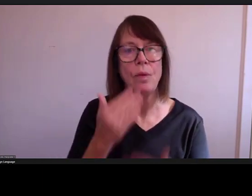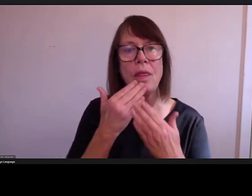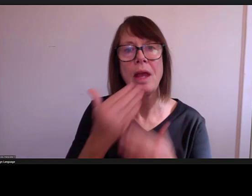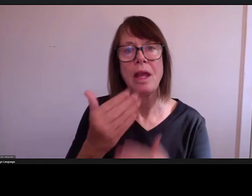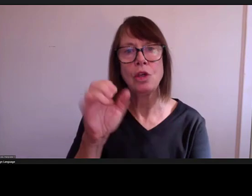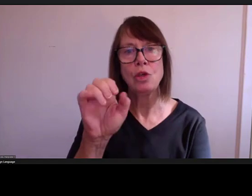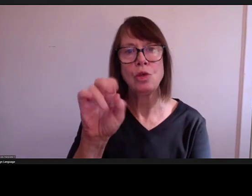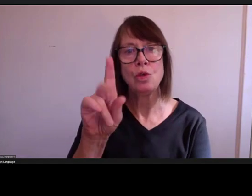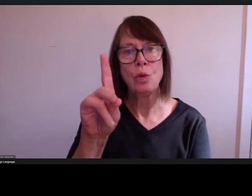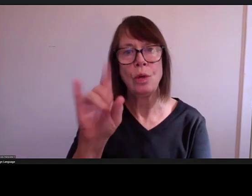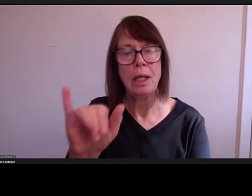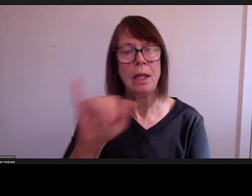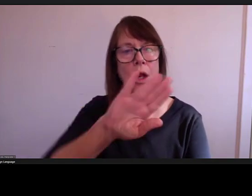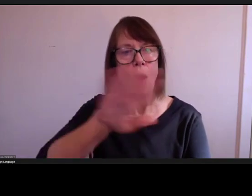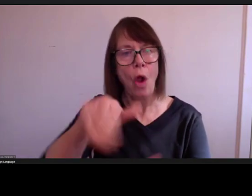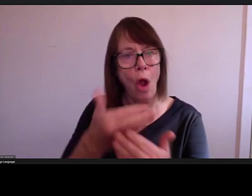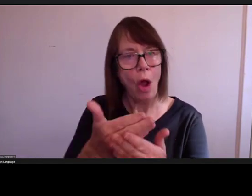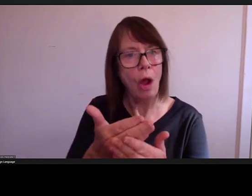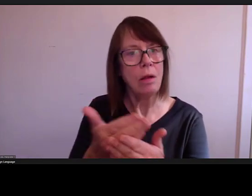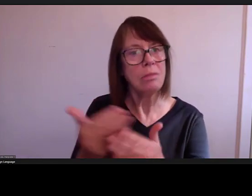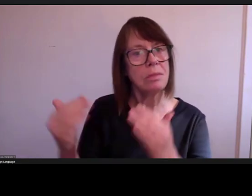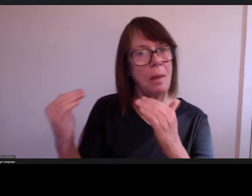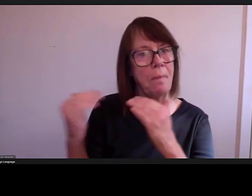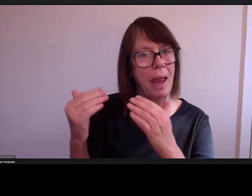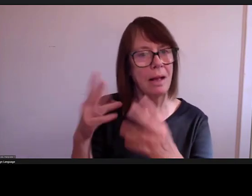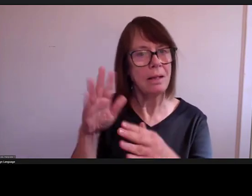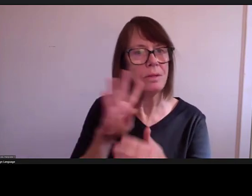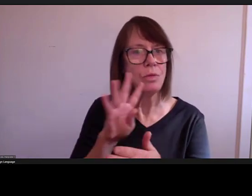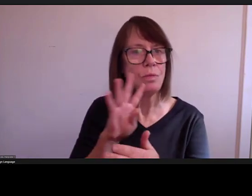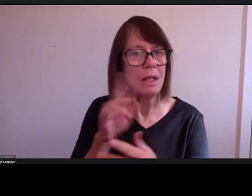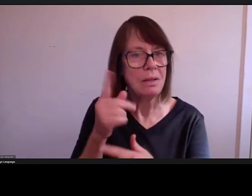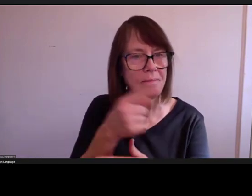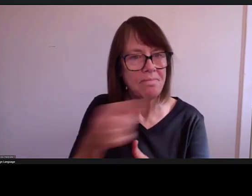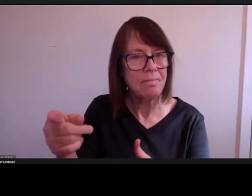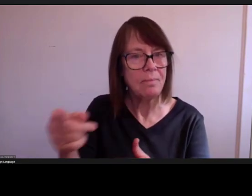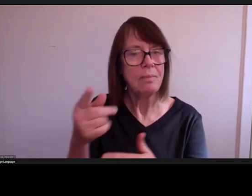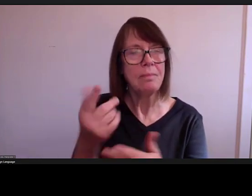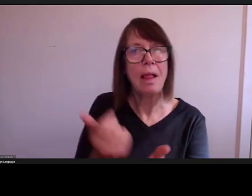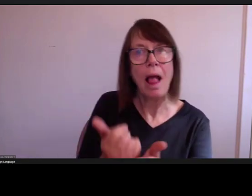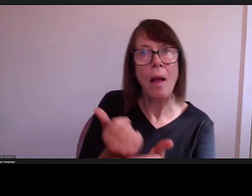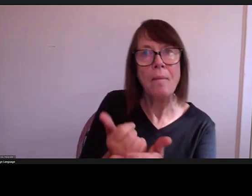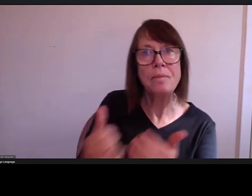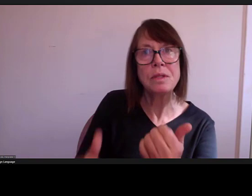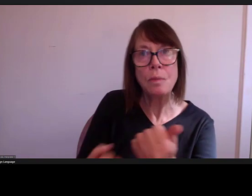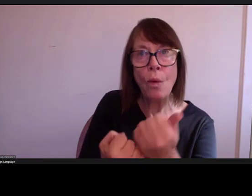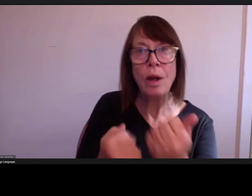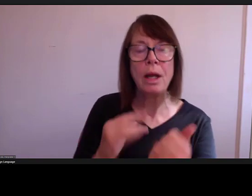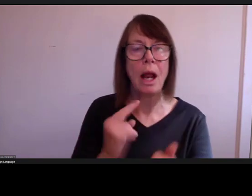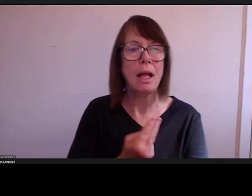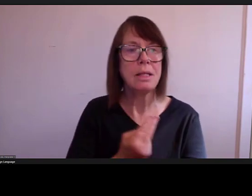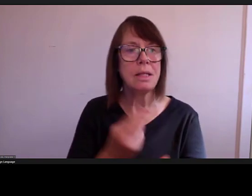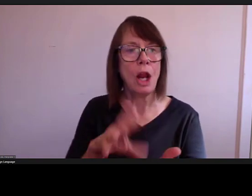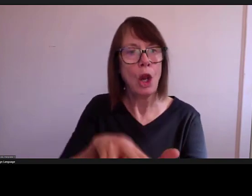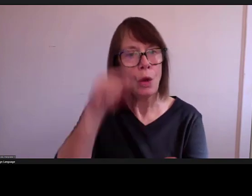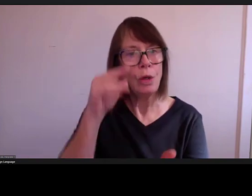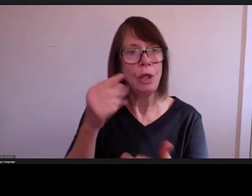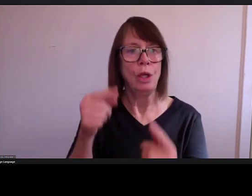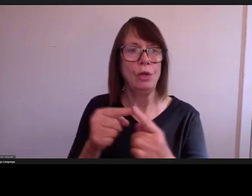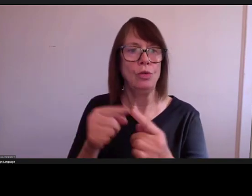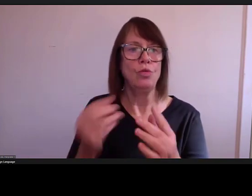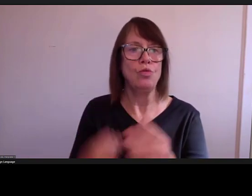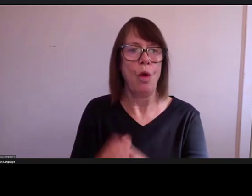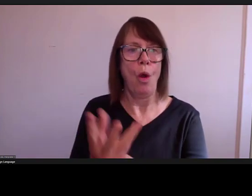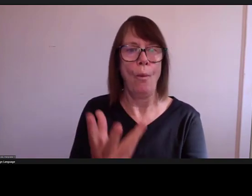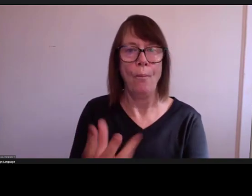all of our panelists for supporting us to learn and to grow. And I send it now over to you, Carolyn.